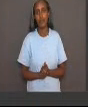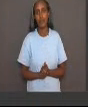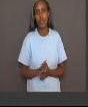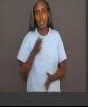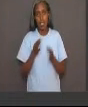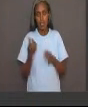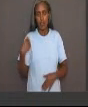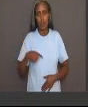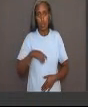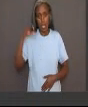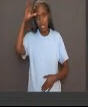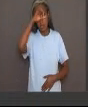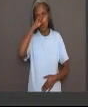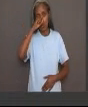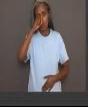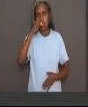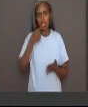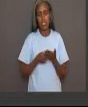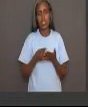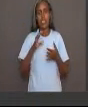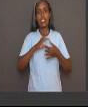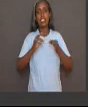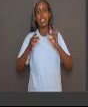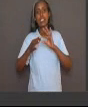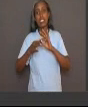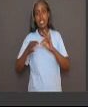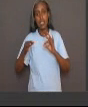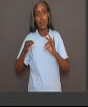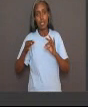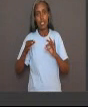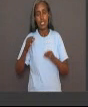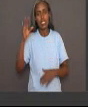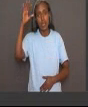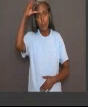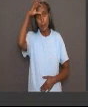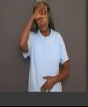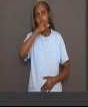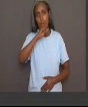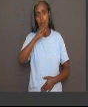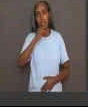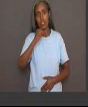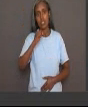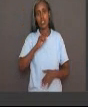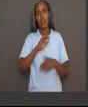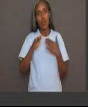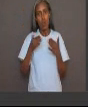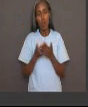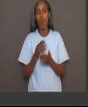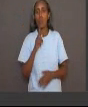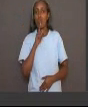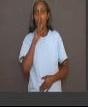If we assume that the statements in the premises are all